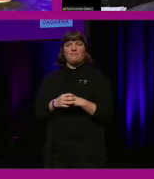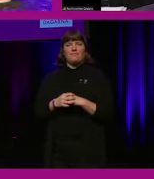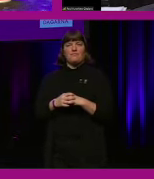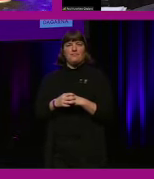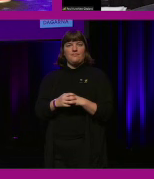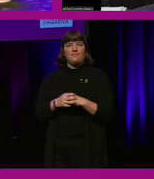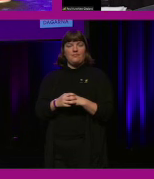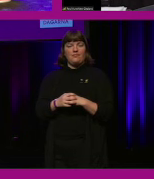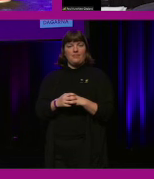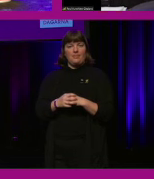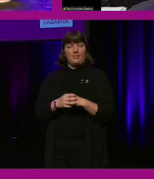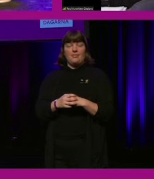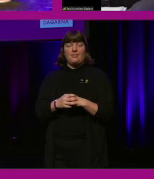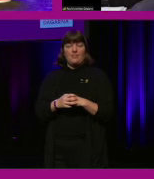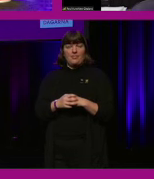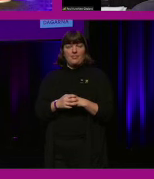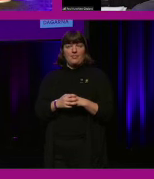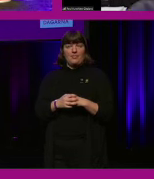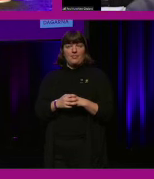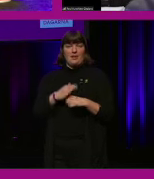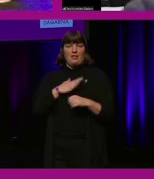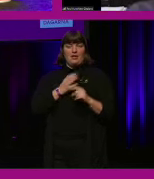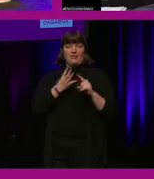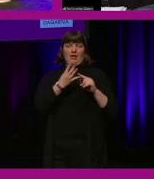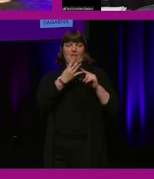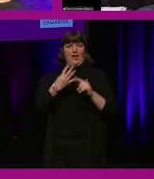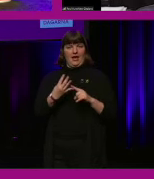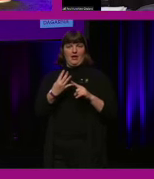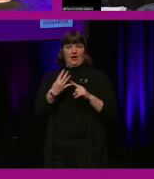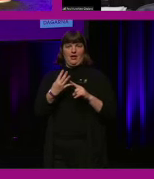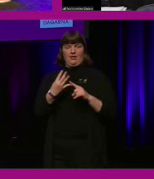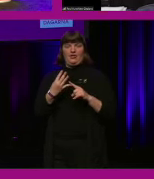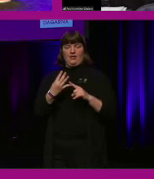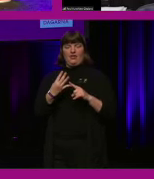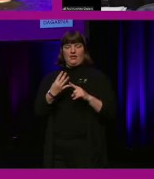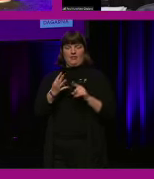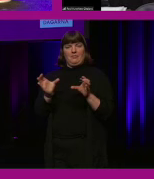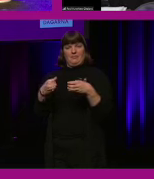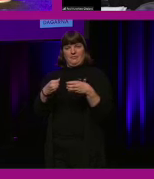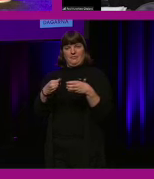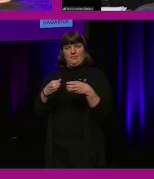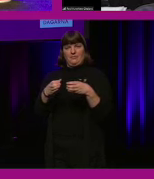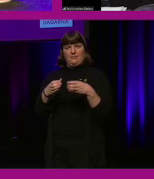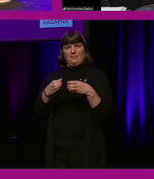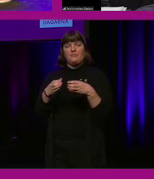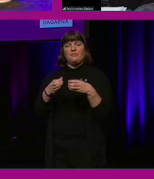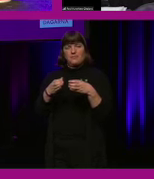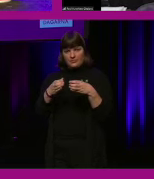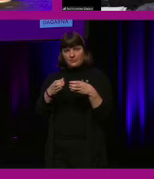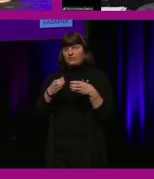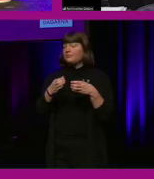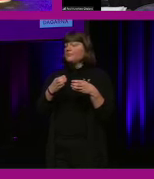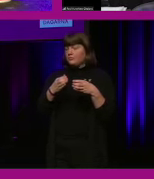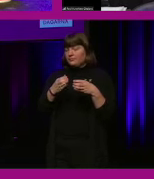My fourth set of remarks are these, and now I begin to turn